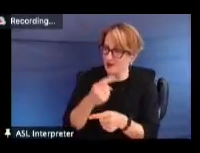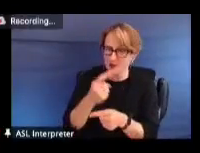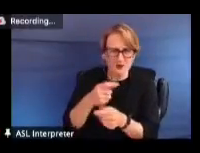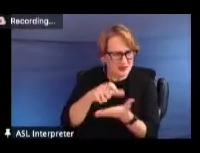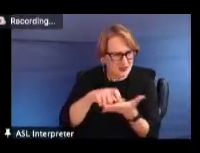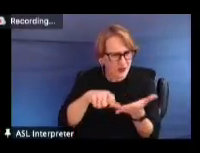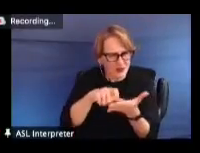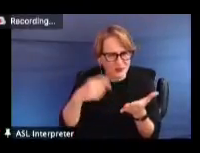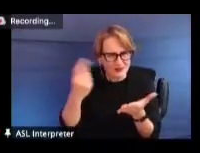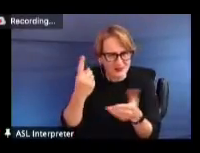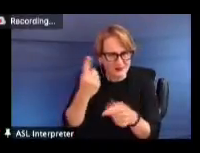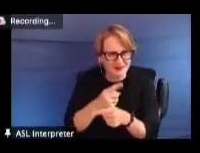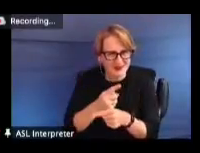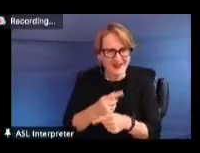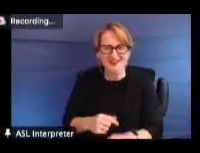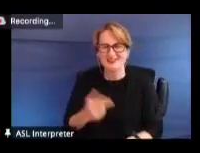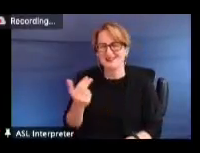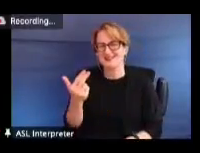article?